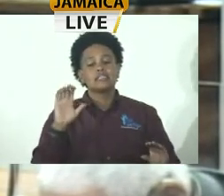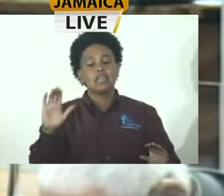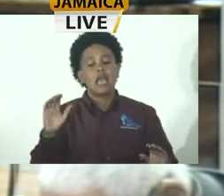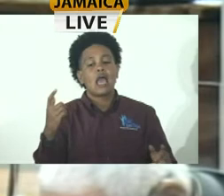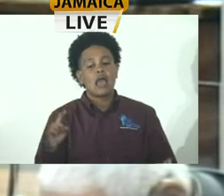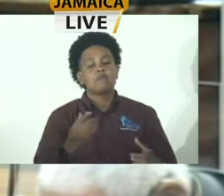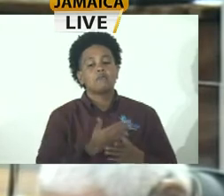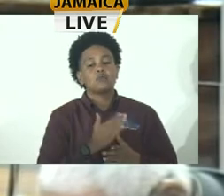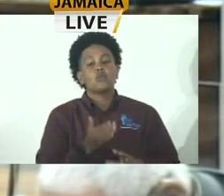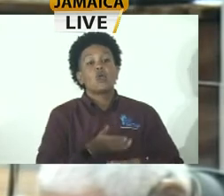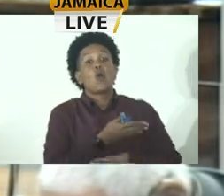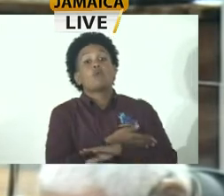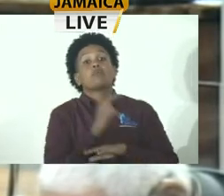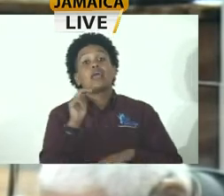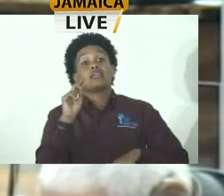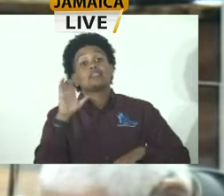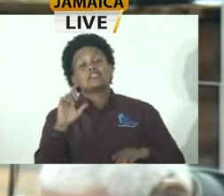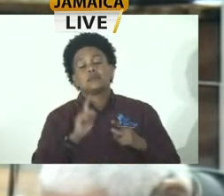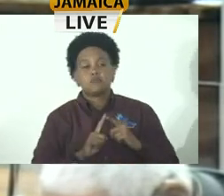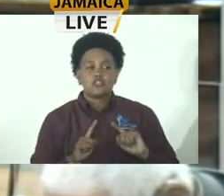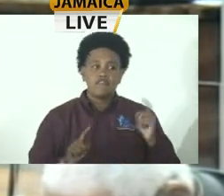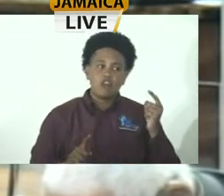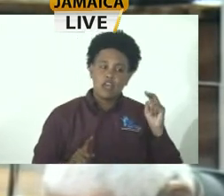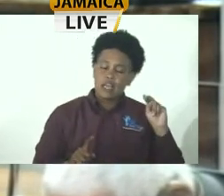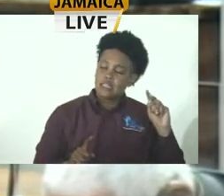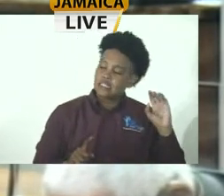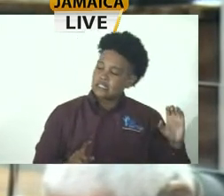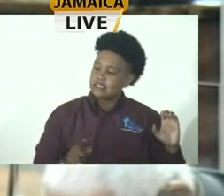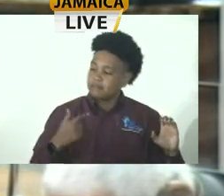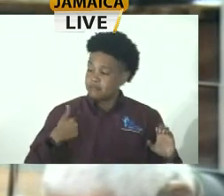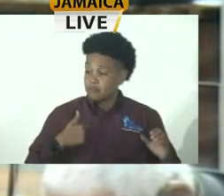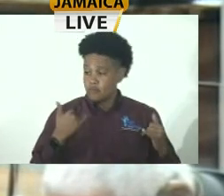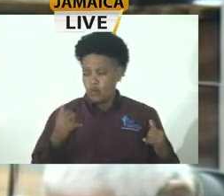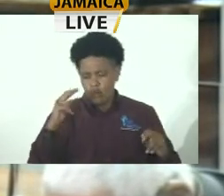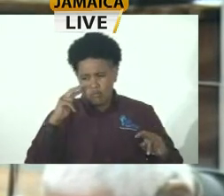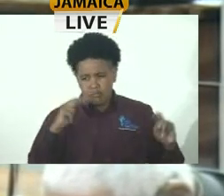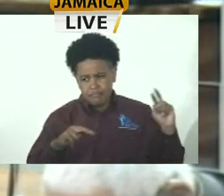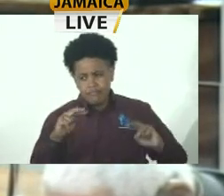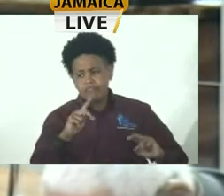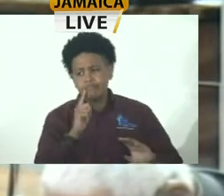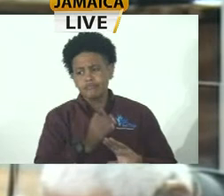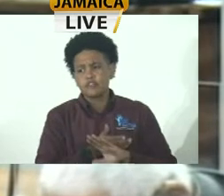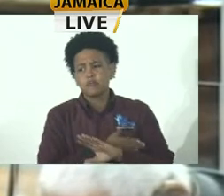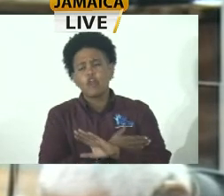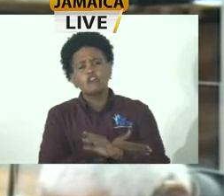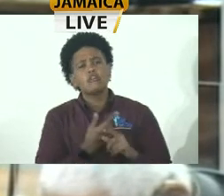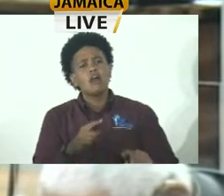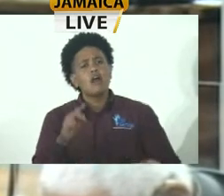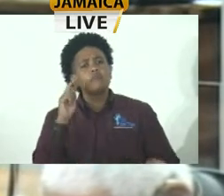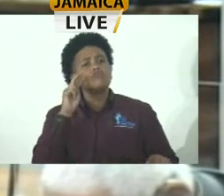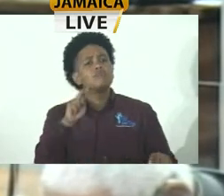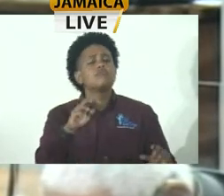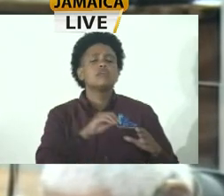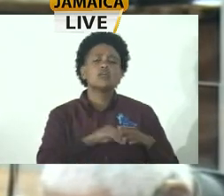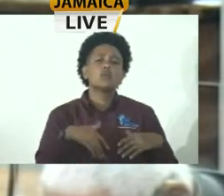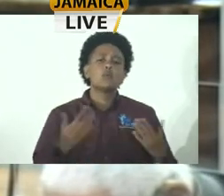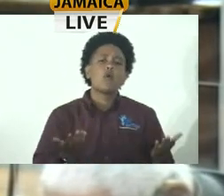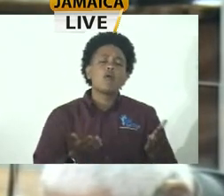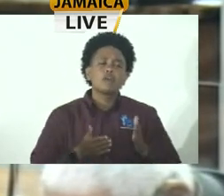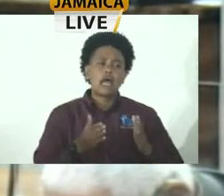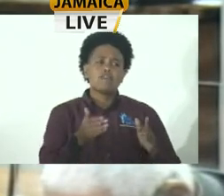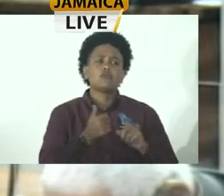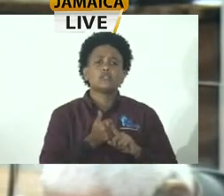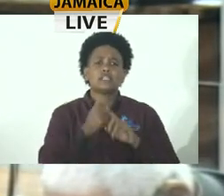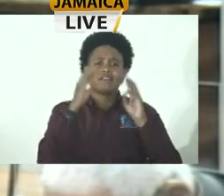updated ndc and the first in dc we are making progress madam speaker in the avenue of